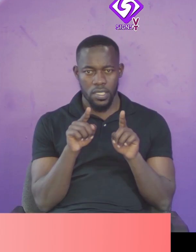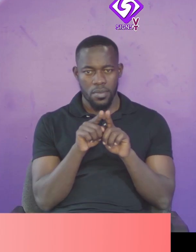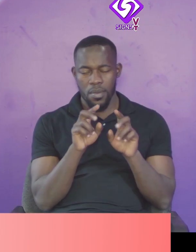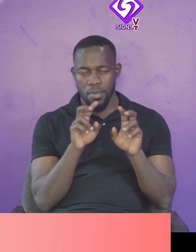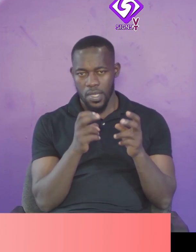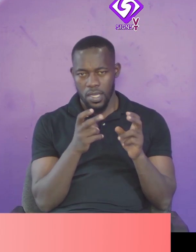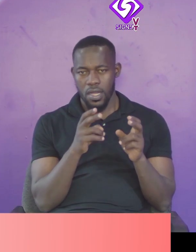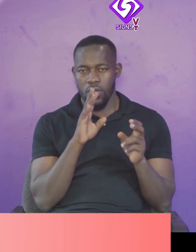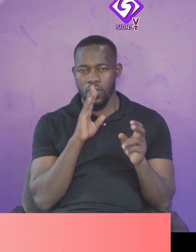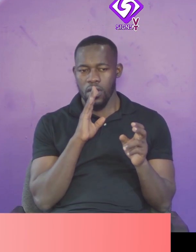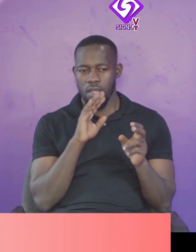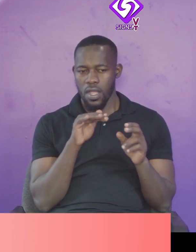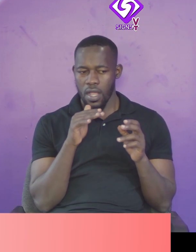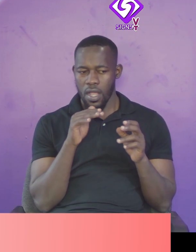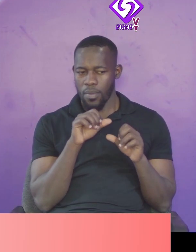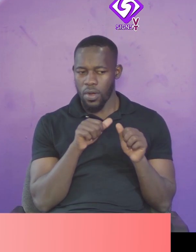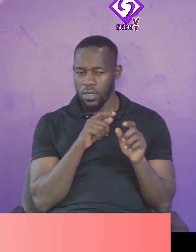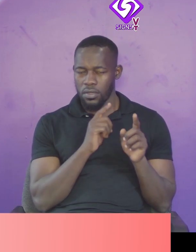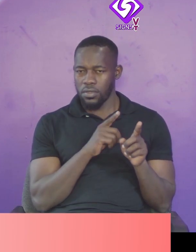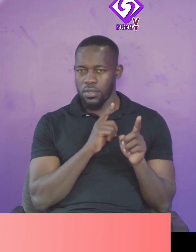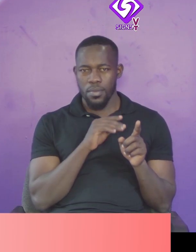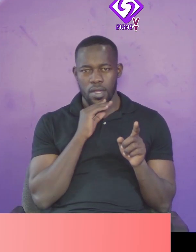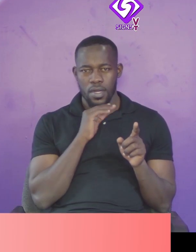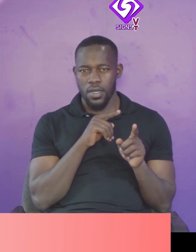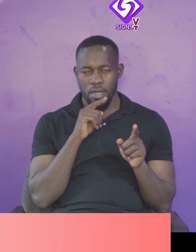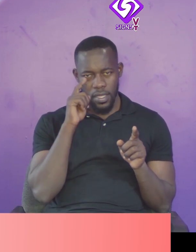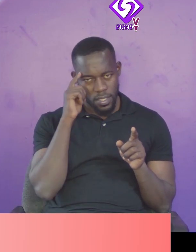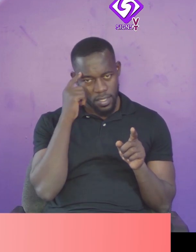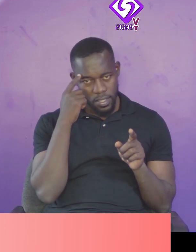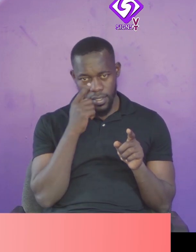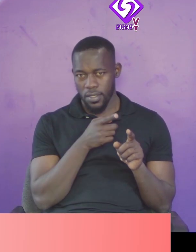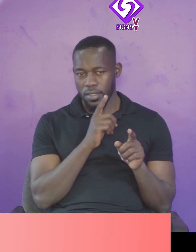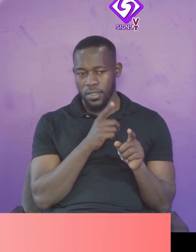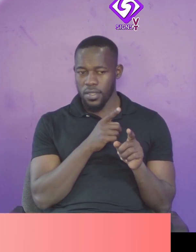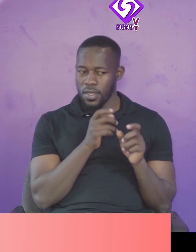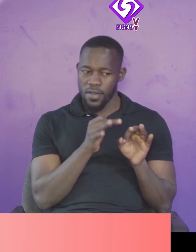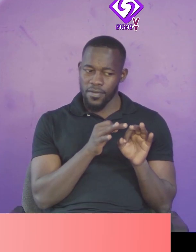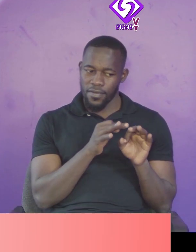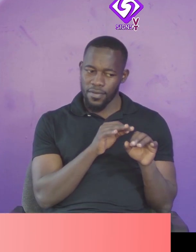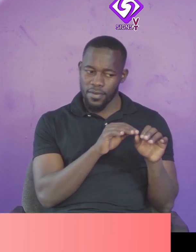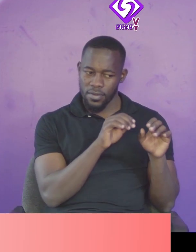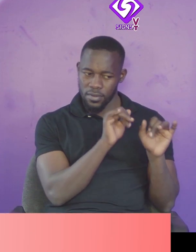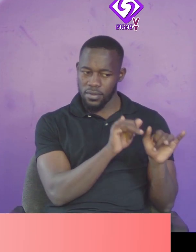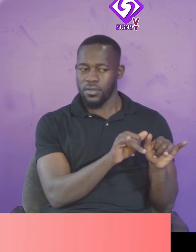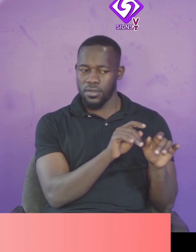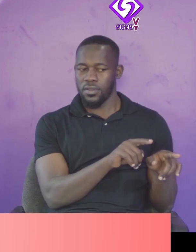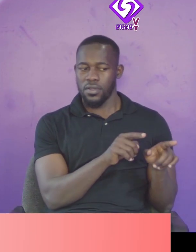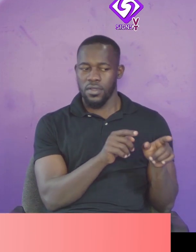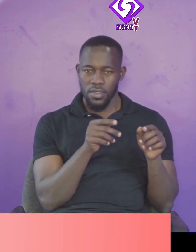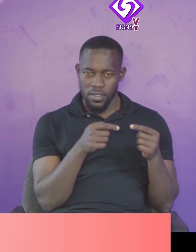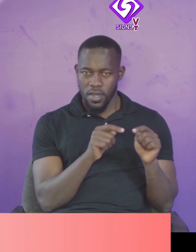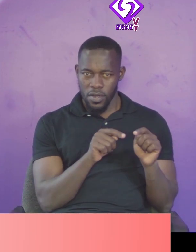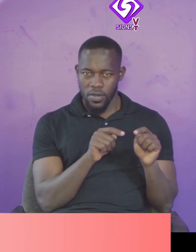talking about Mohamed Salah this season, I think when Slot puts him on the bench, he's trying to ease pressure on him